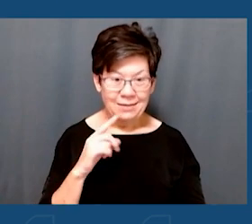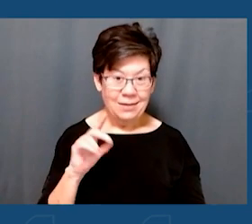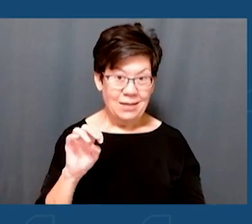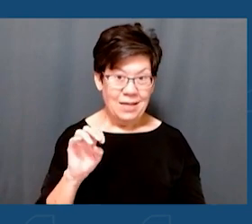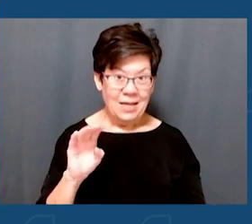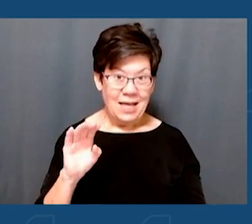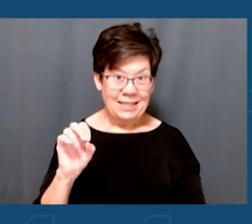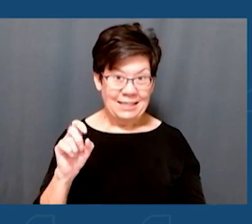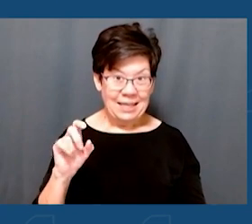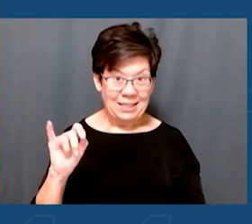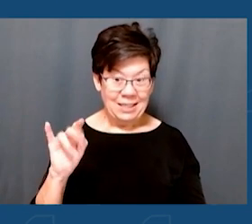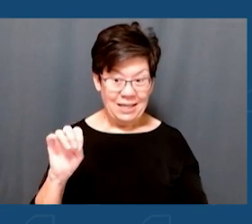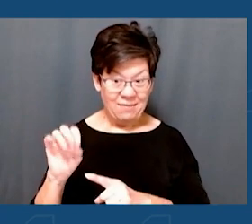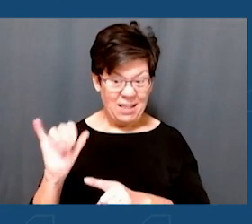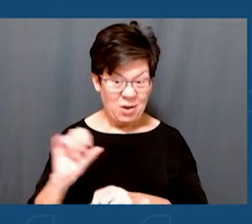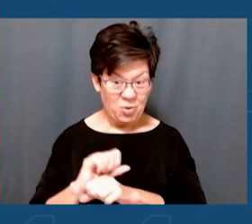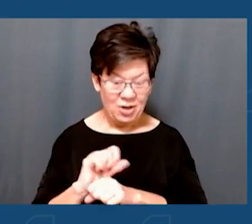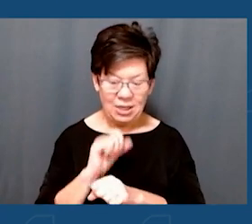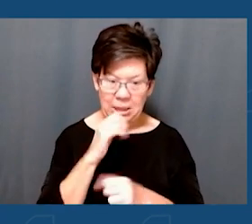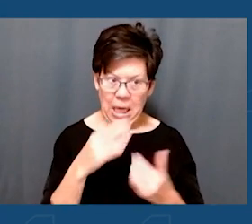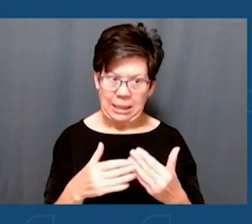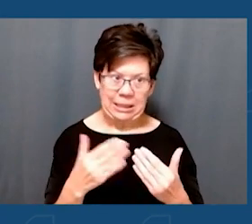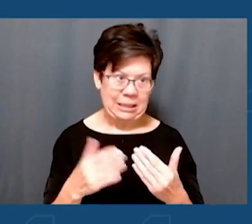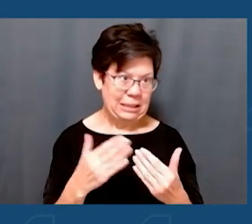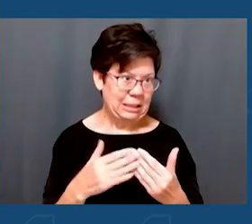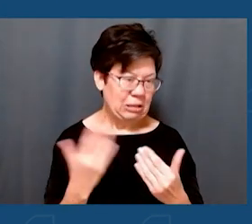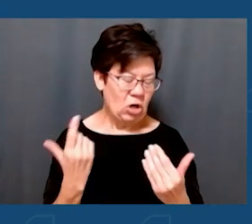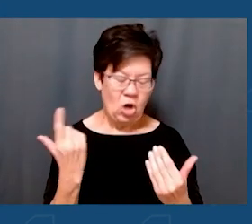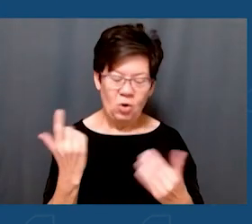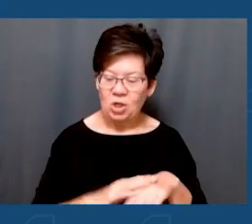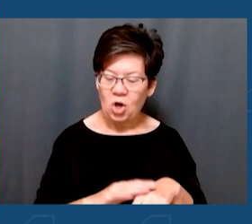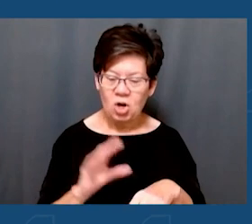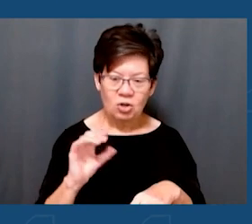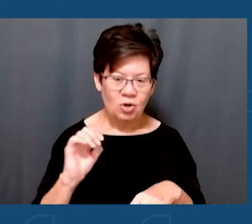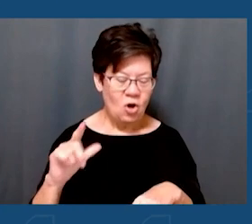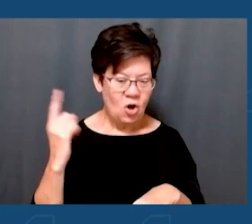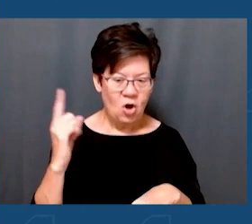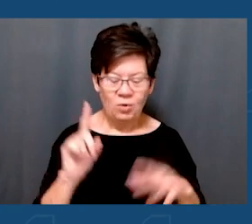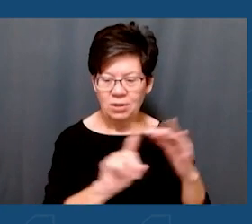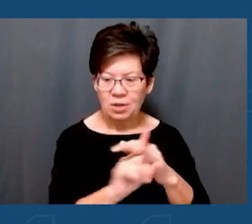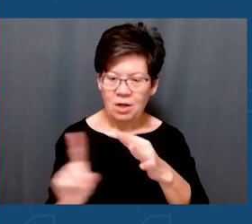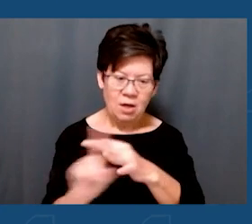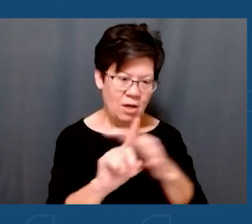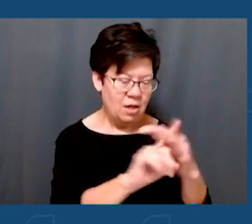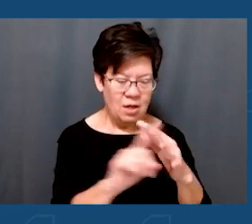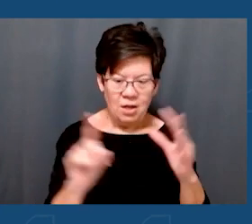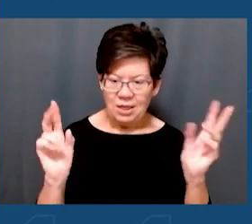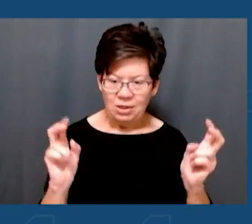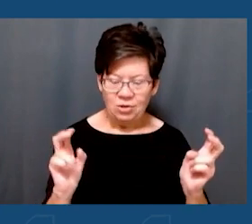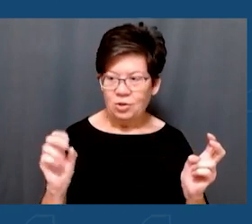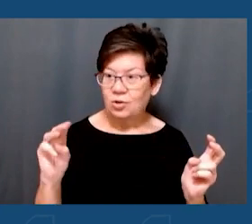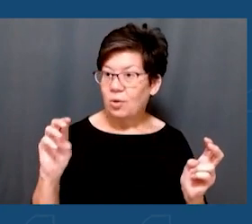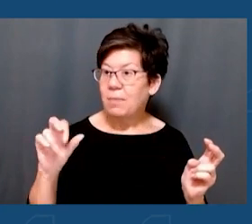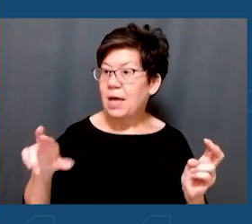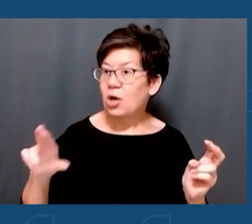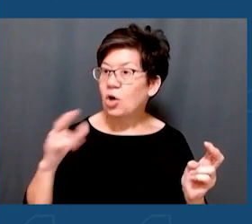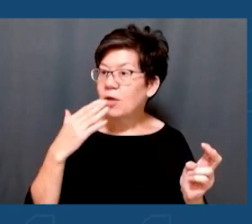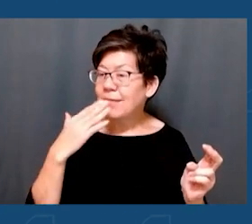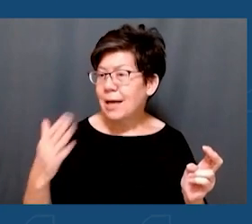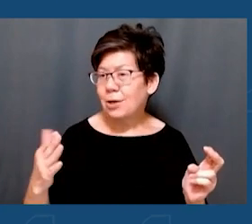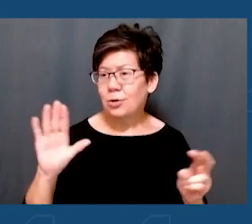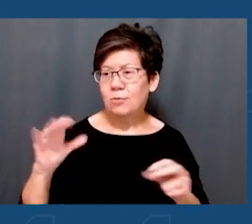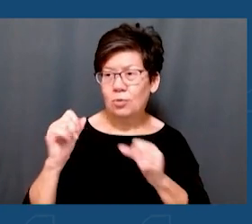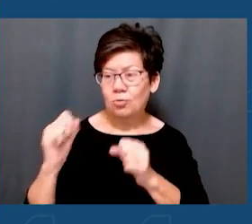not easy. You're always on call. There are always issues to deal with. And I want to thank the Mayor for his strong leadership for our